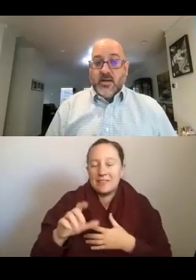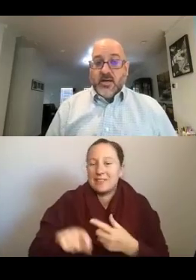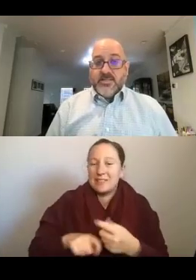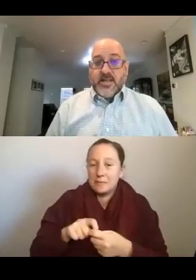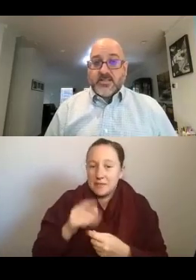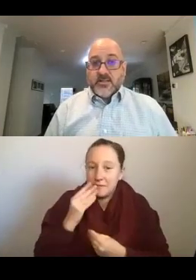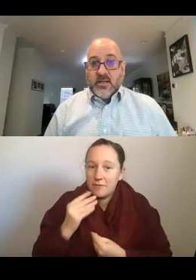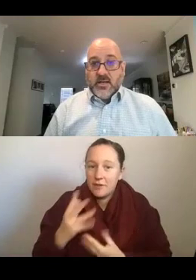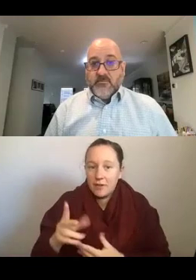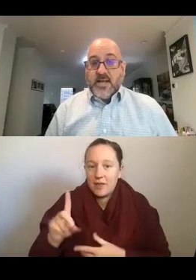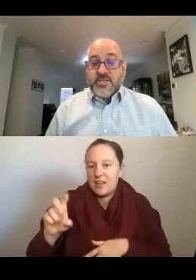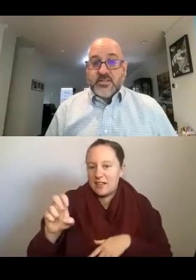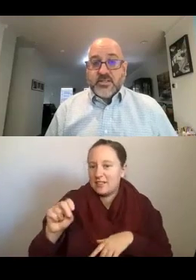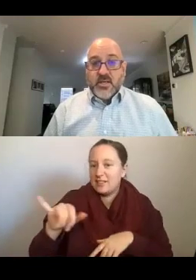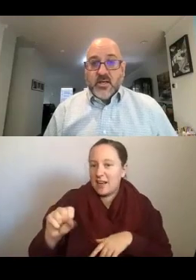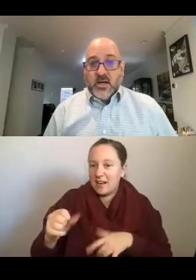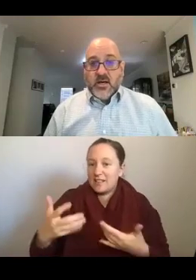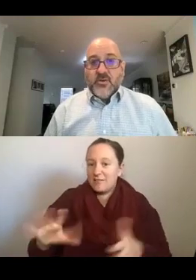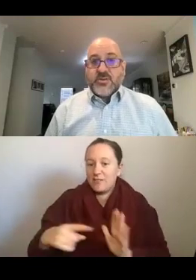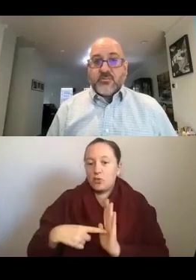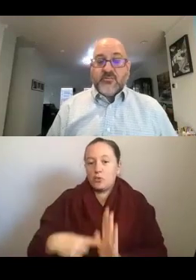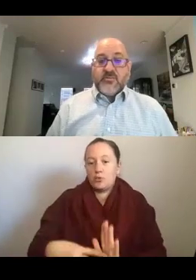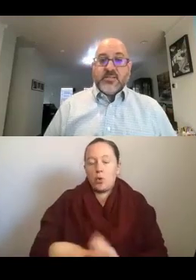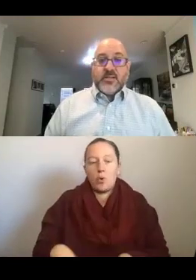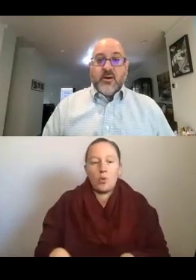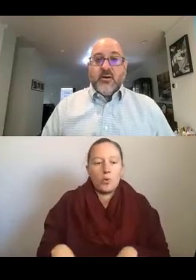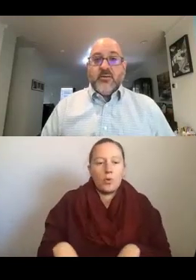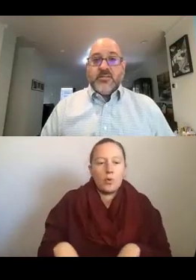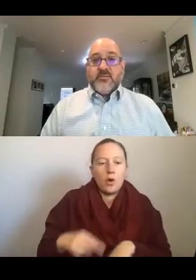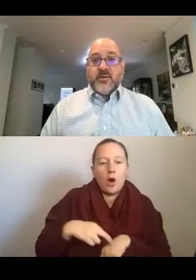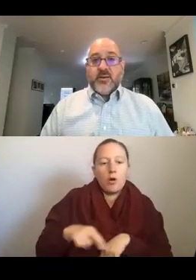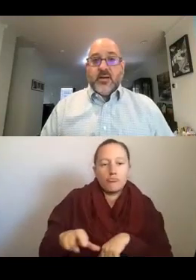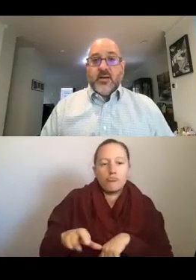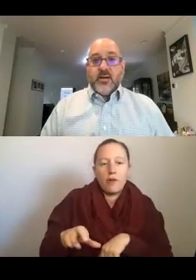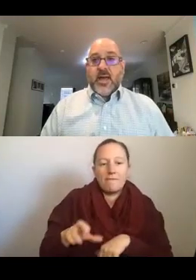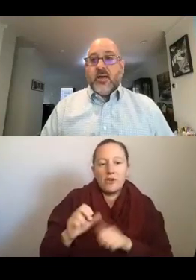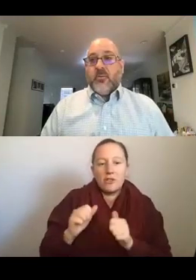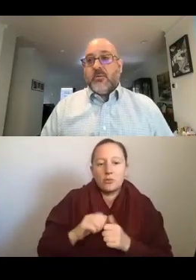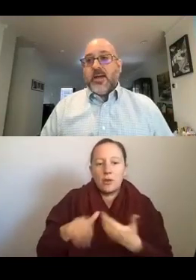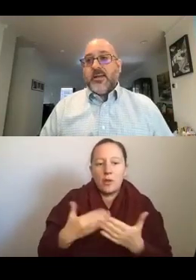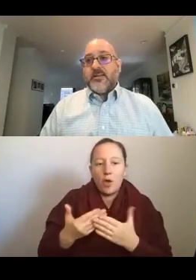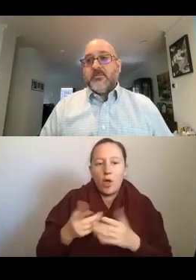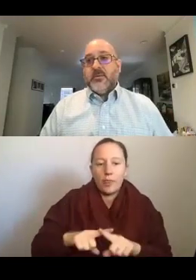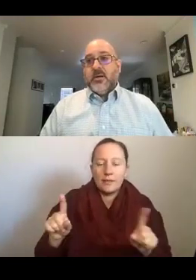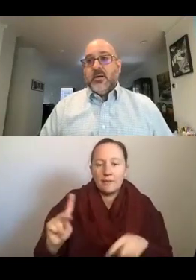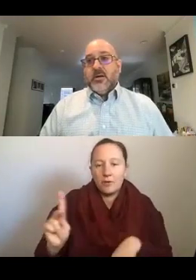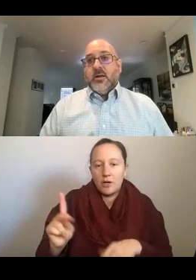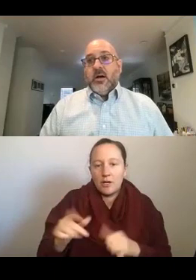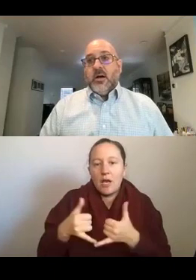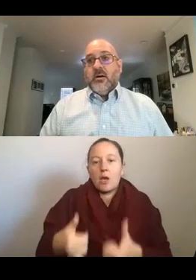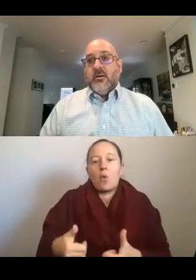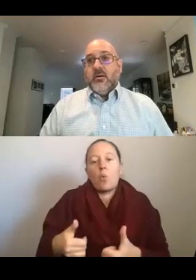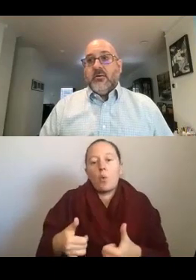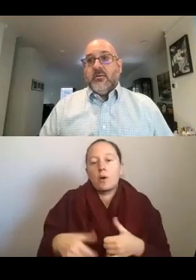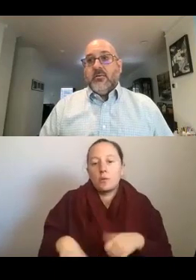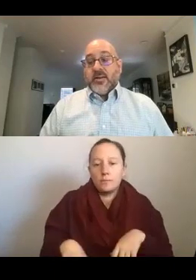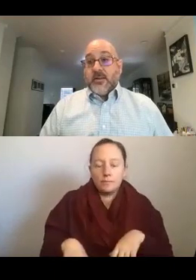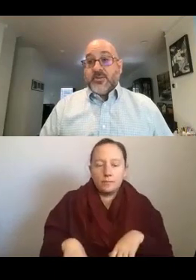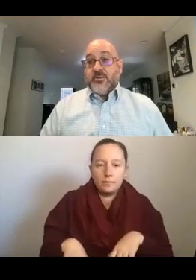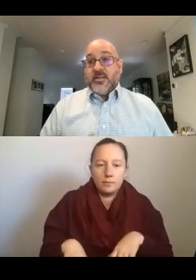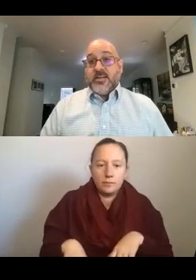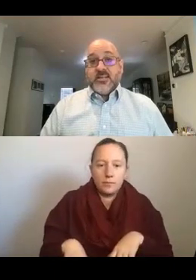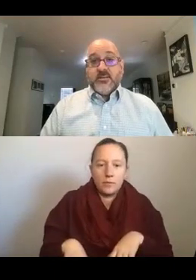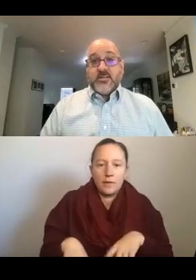that Dennis mentioned. Those are referenced in all the different K award mechanism